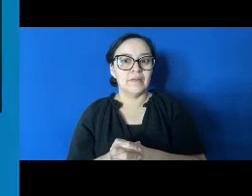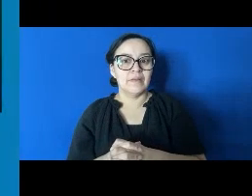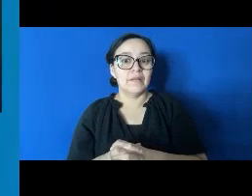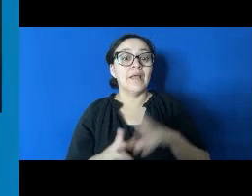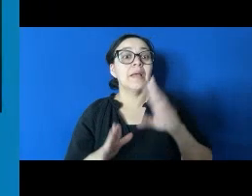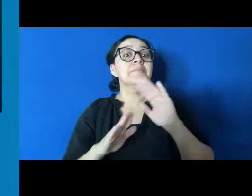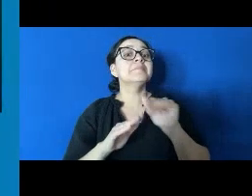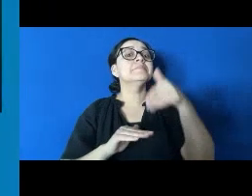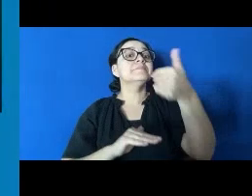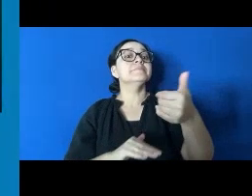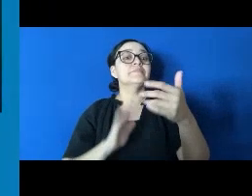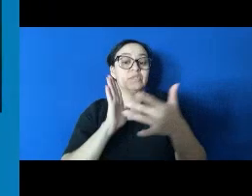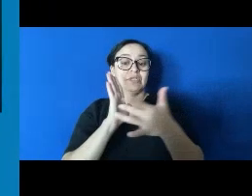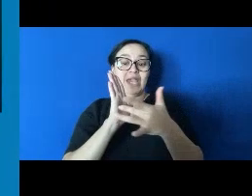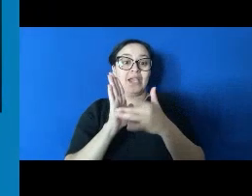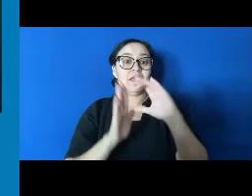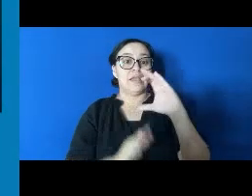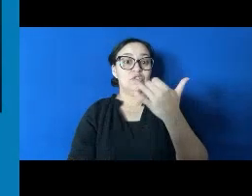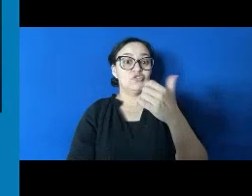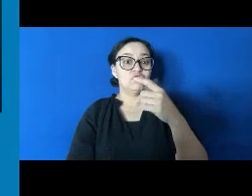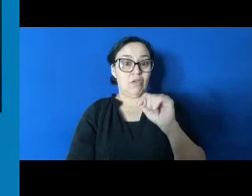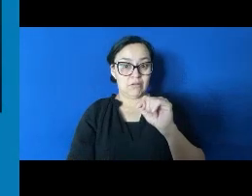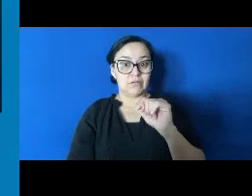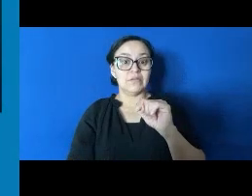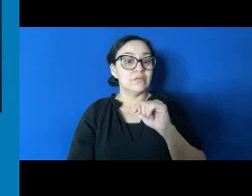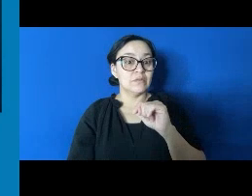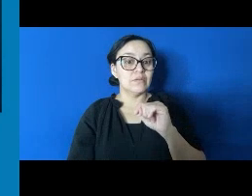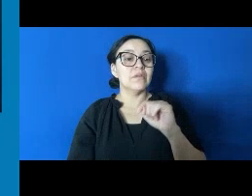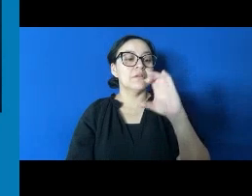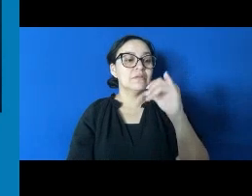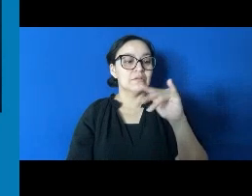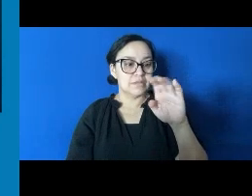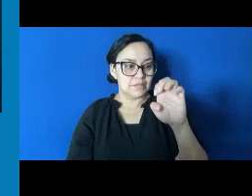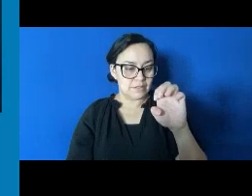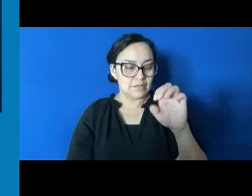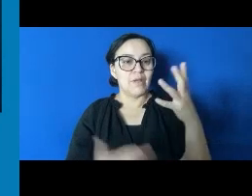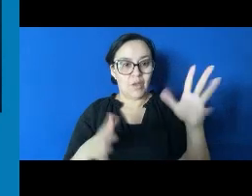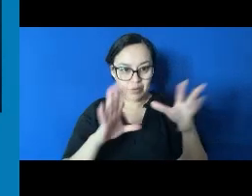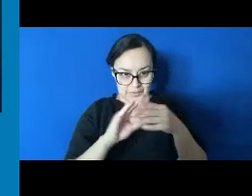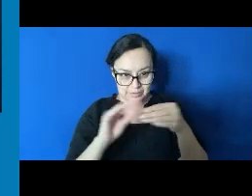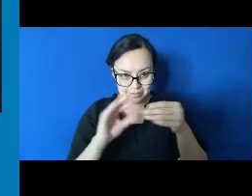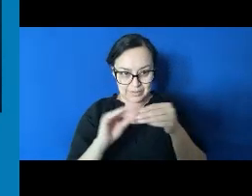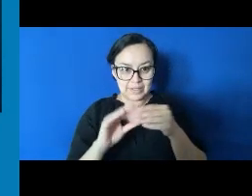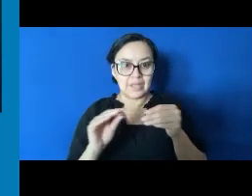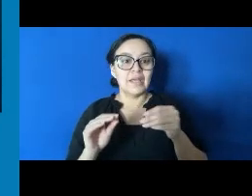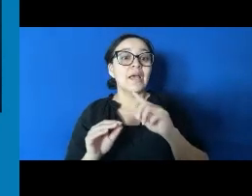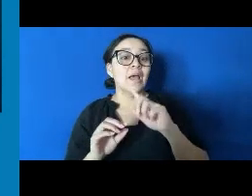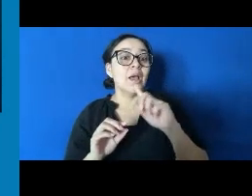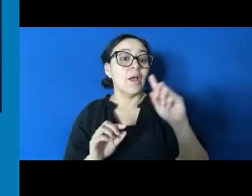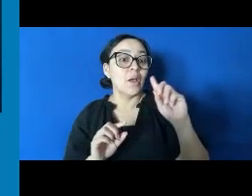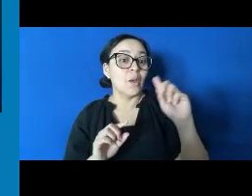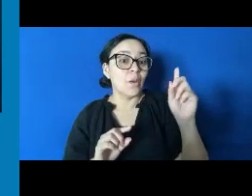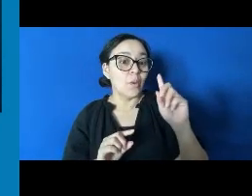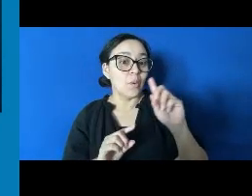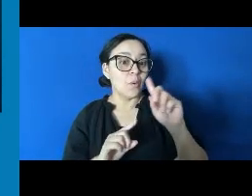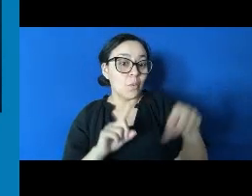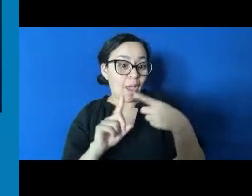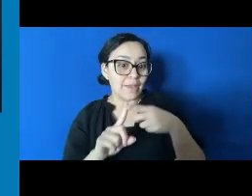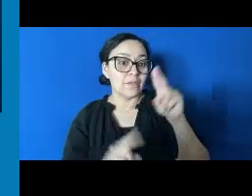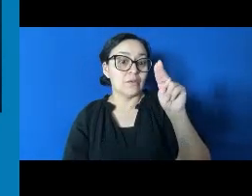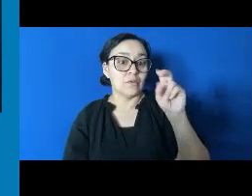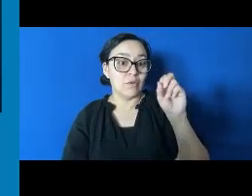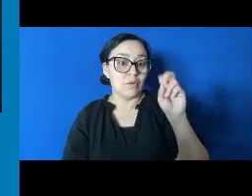workshop. The next tech talks, as stated by Cecile, how to join on November